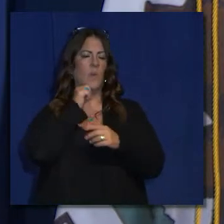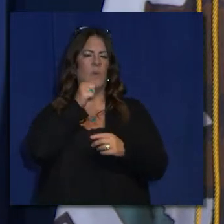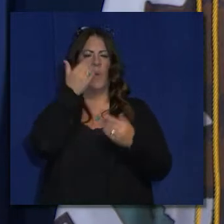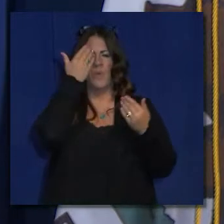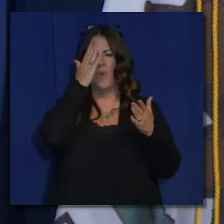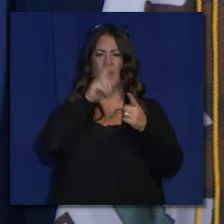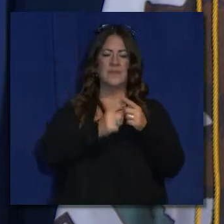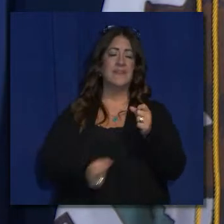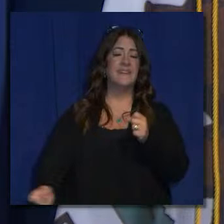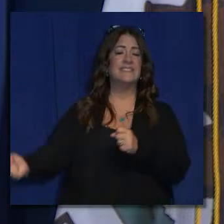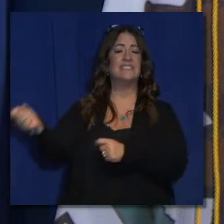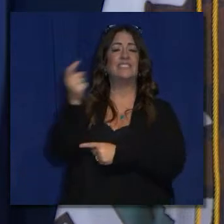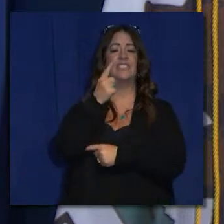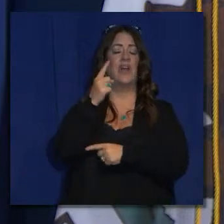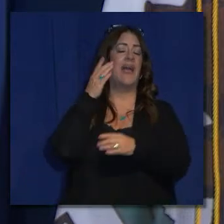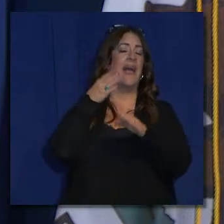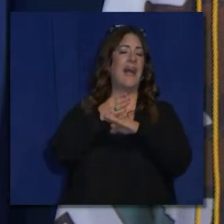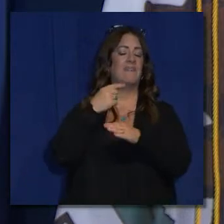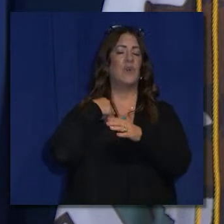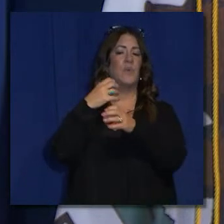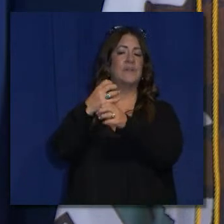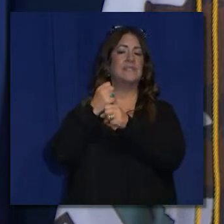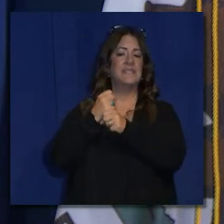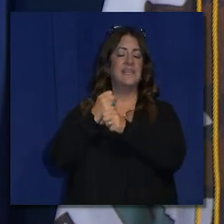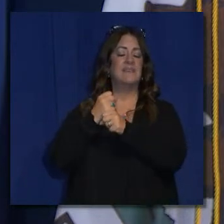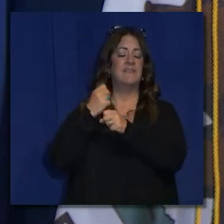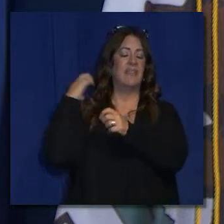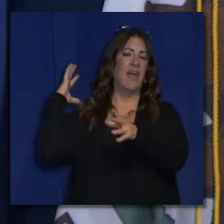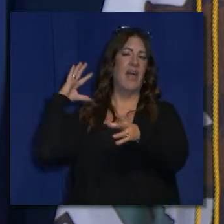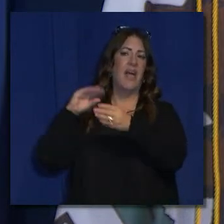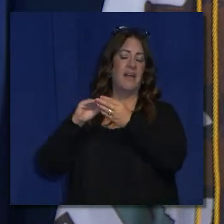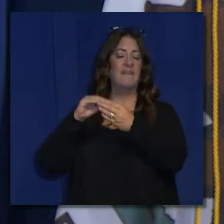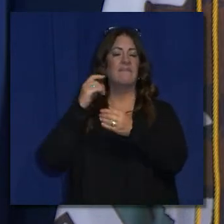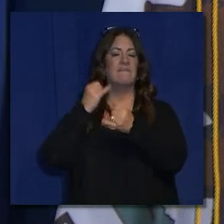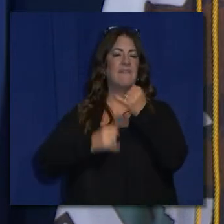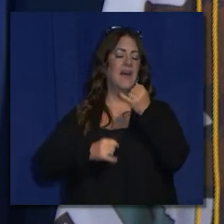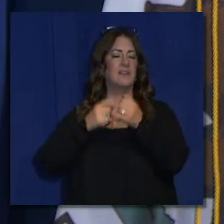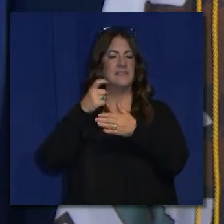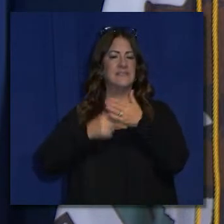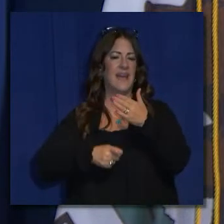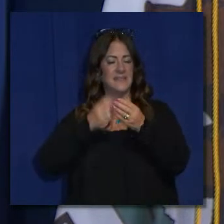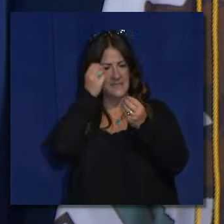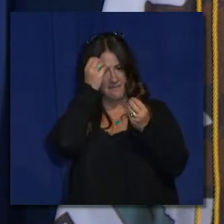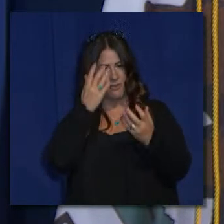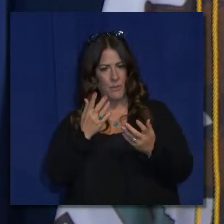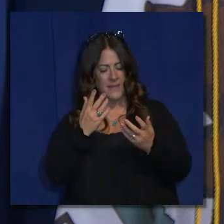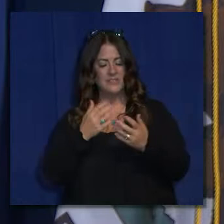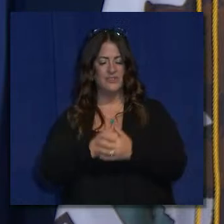another year when we have all the final tax data. Thank you.